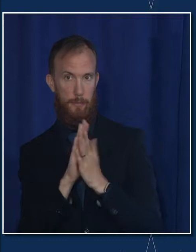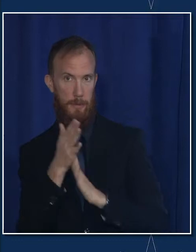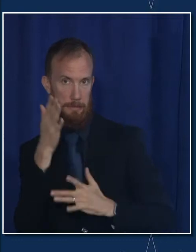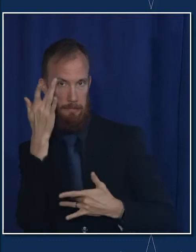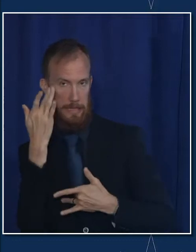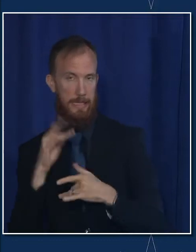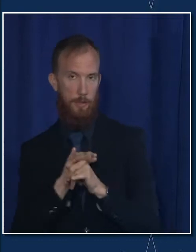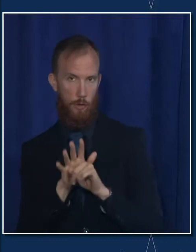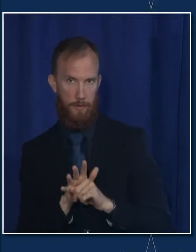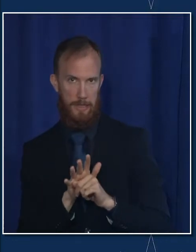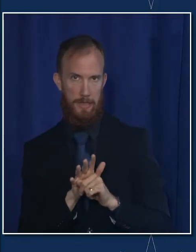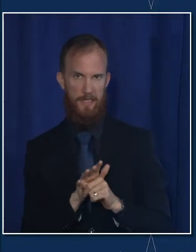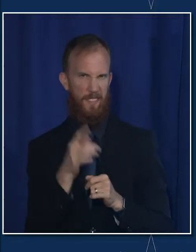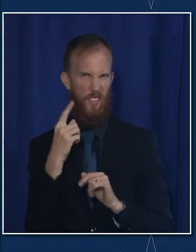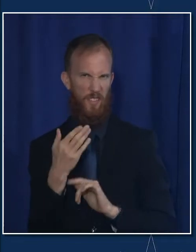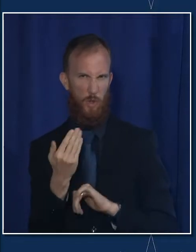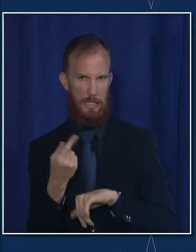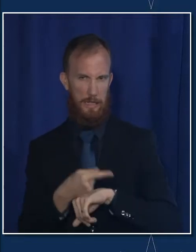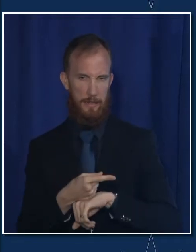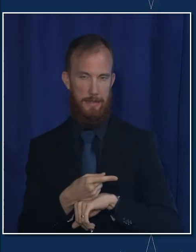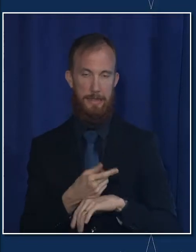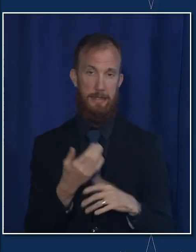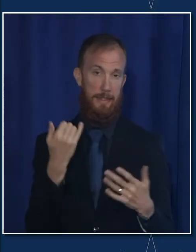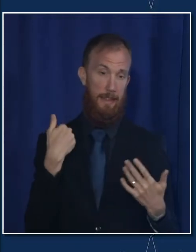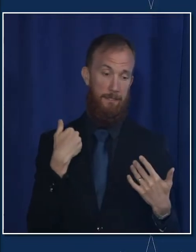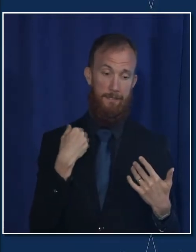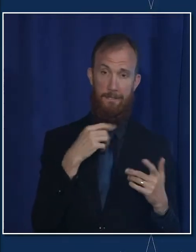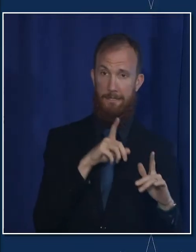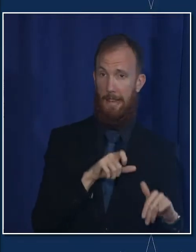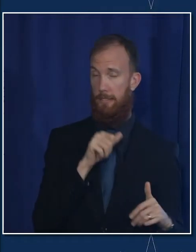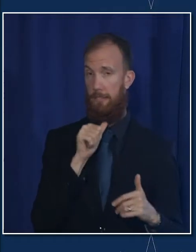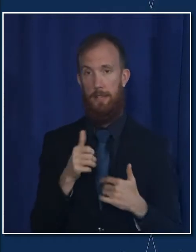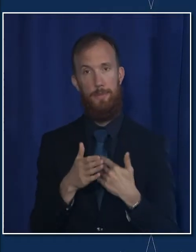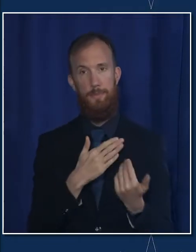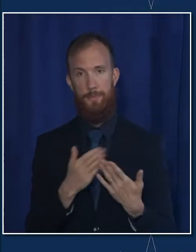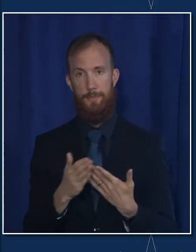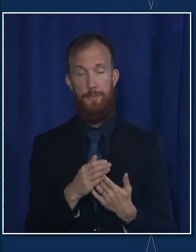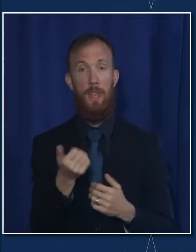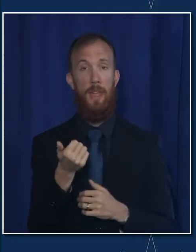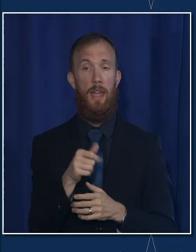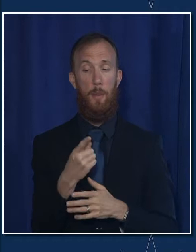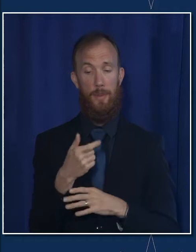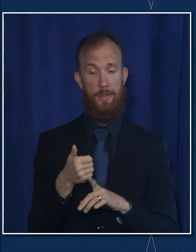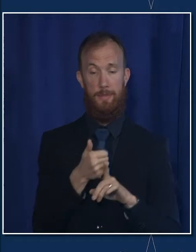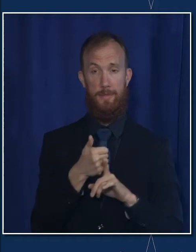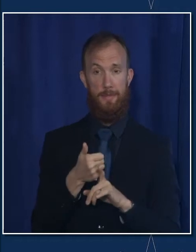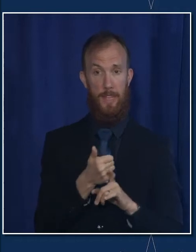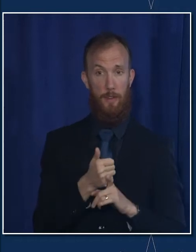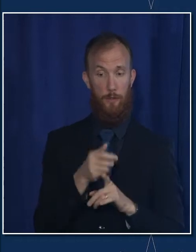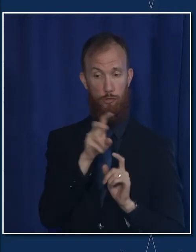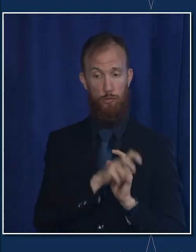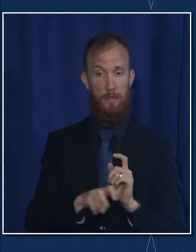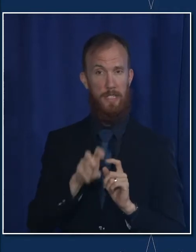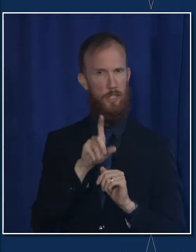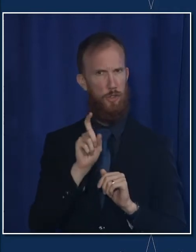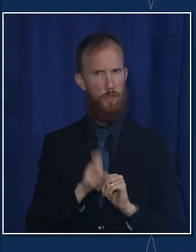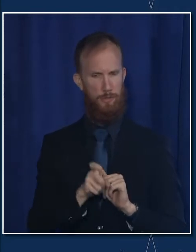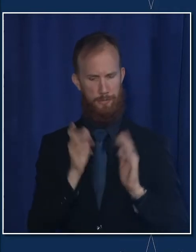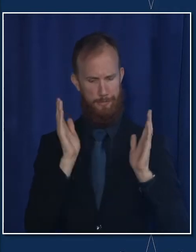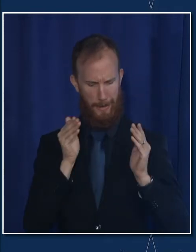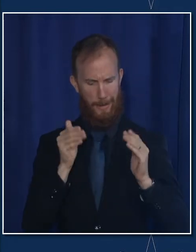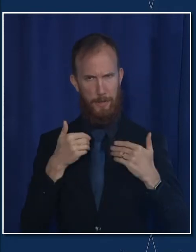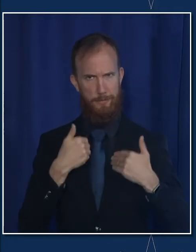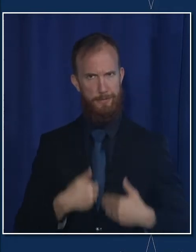travel, regardless of whether you get tested or not. Obviously, we want anybody who's traveling to self-monitor for COVID symptoms and get tested if you